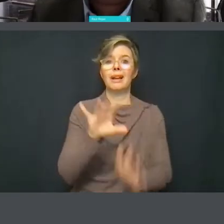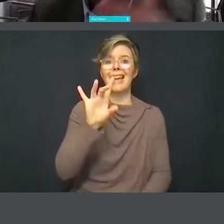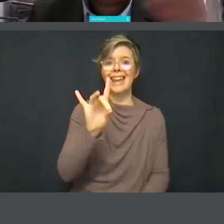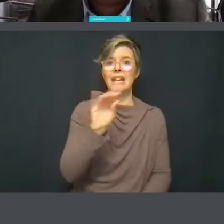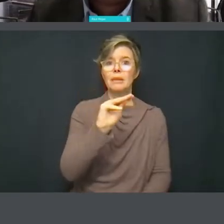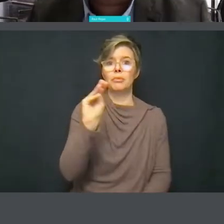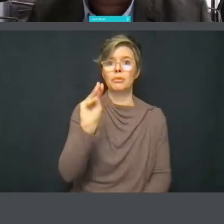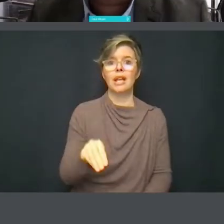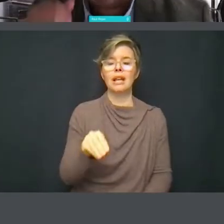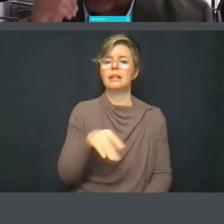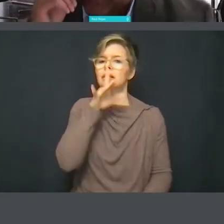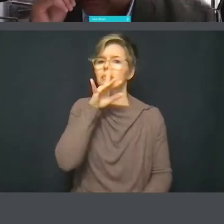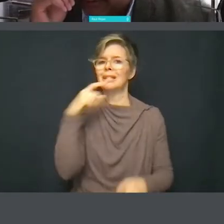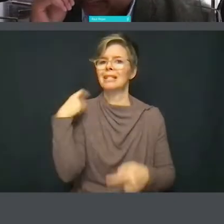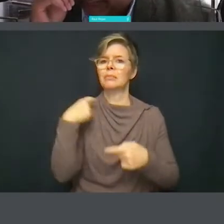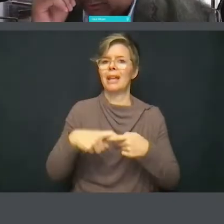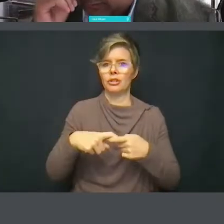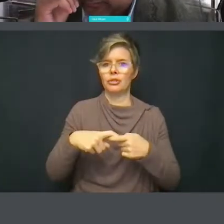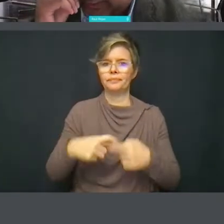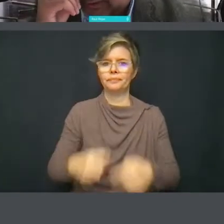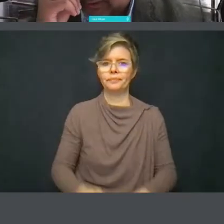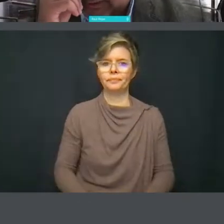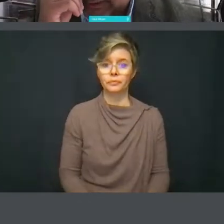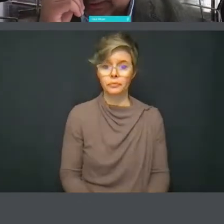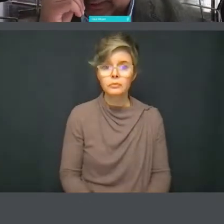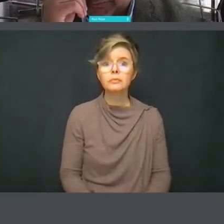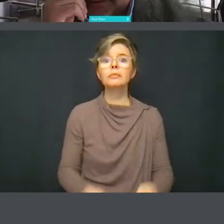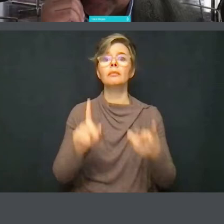Spanish speaking. So 92% of clinical